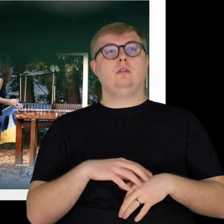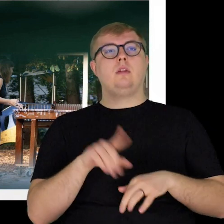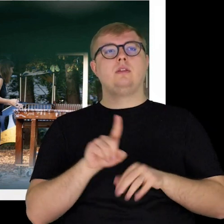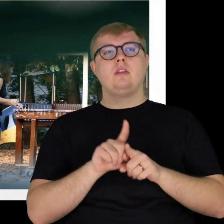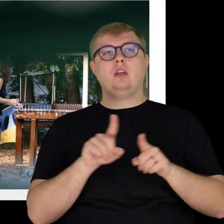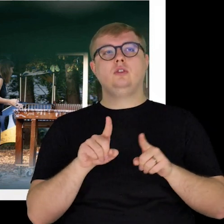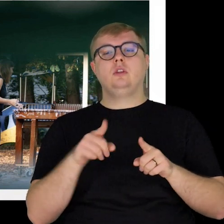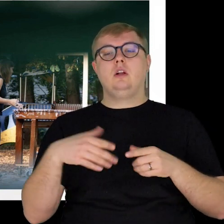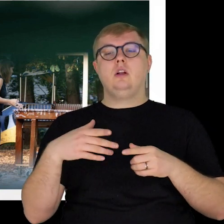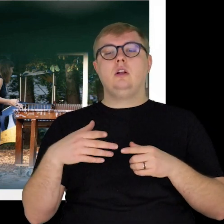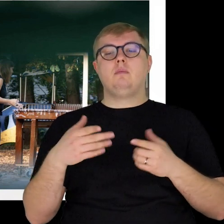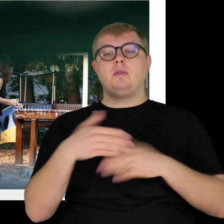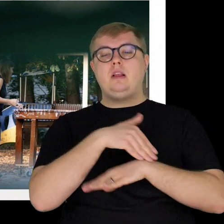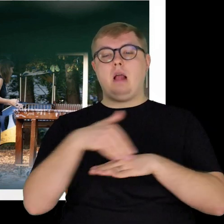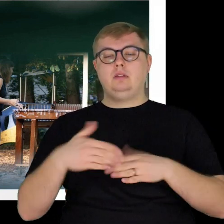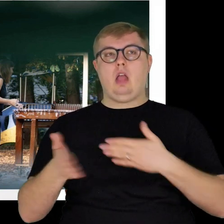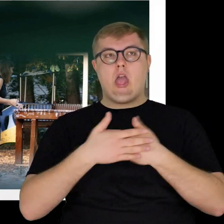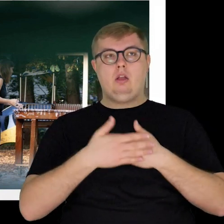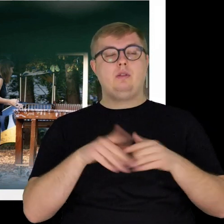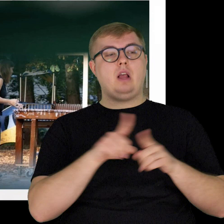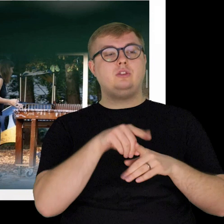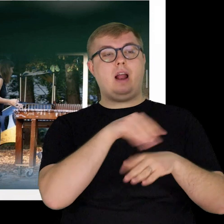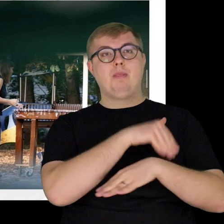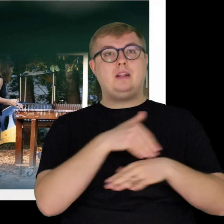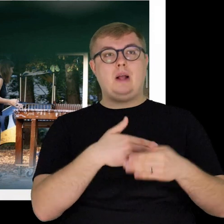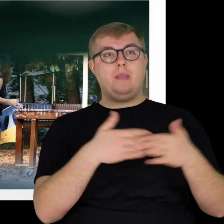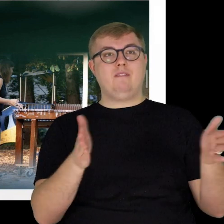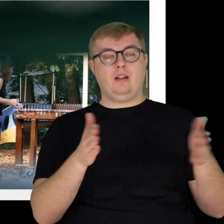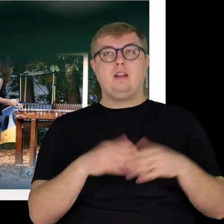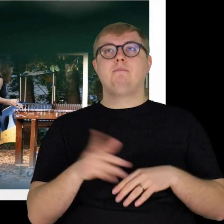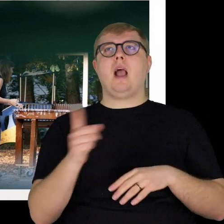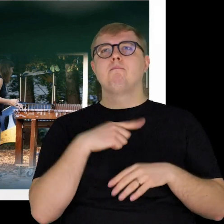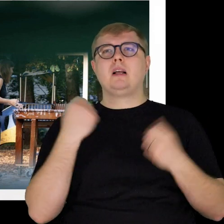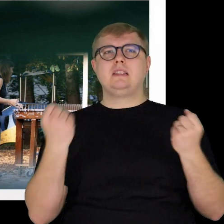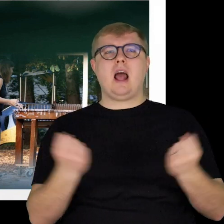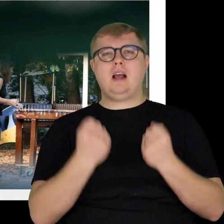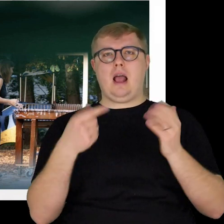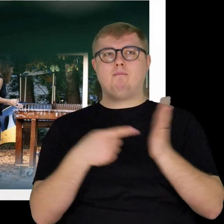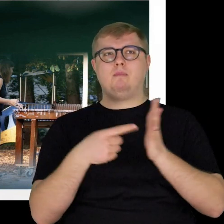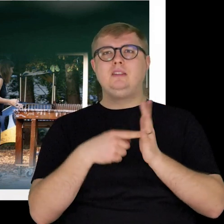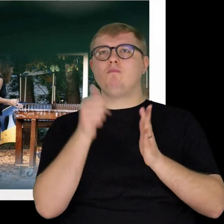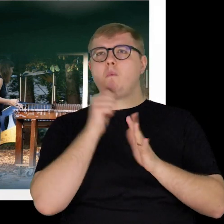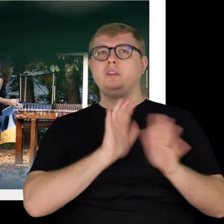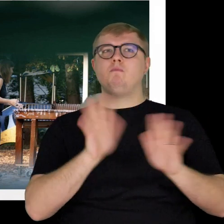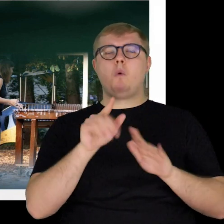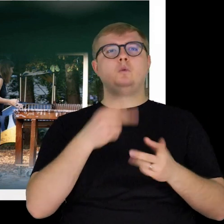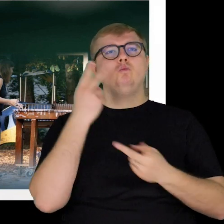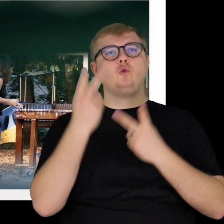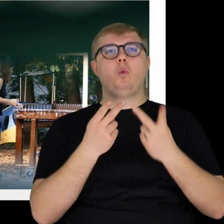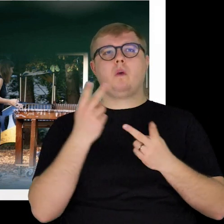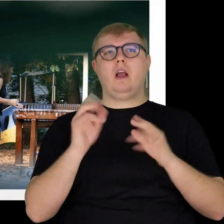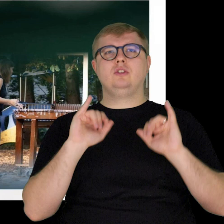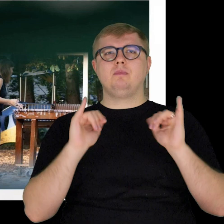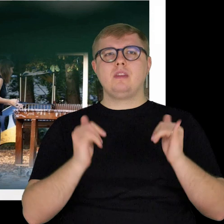and that's exactly what we are somehow keen trying to grasp with this Re-Figuration